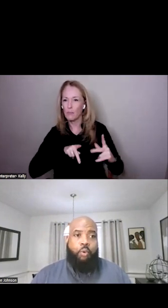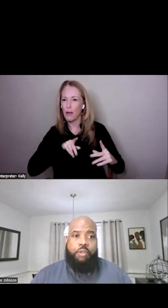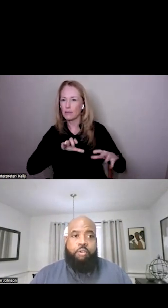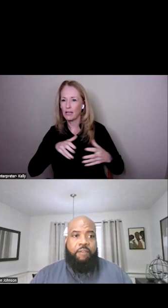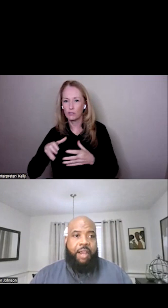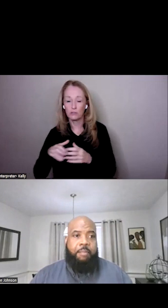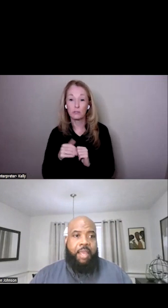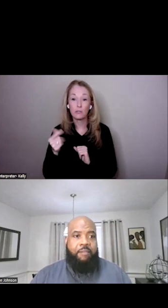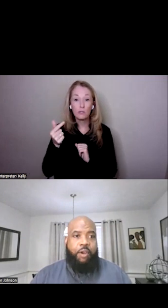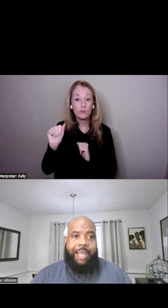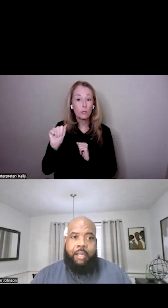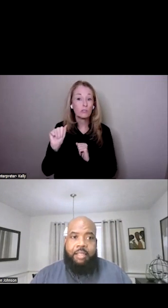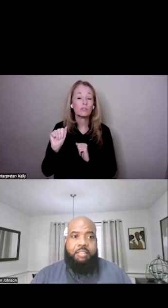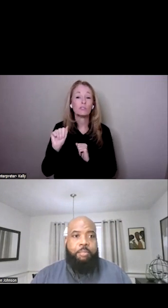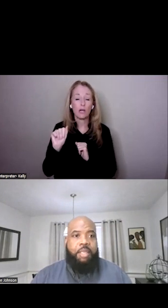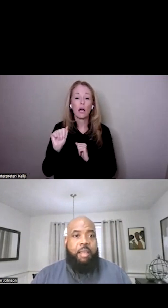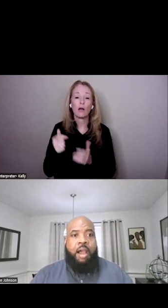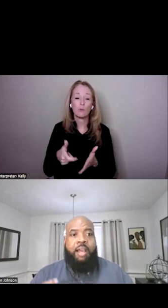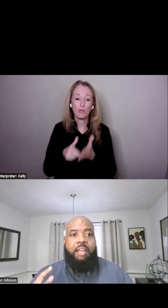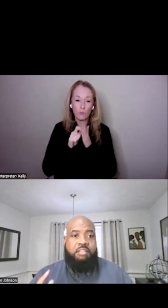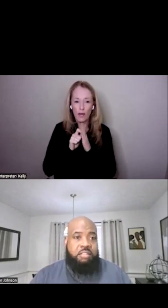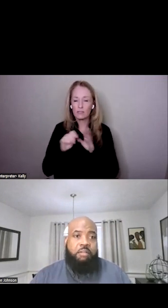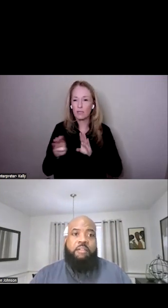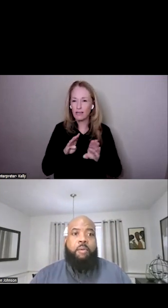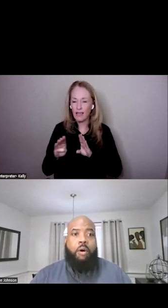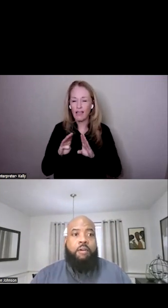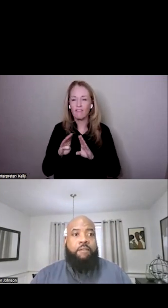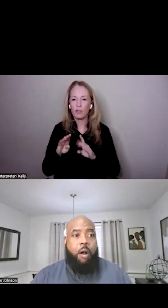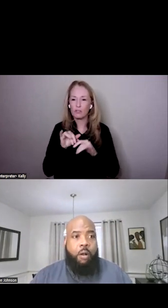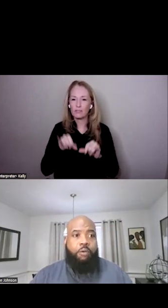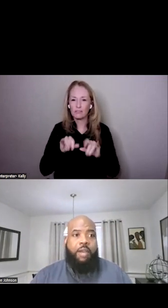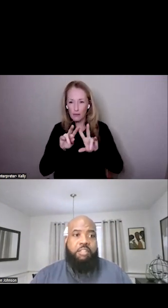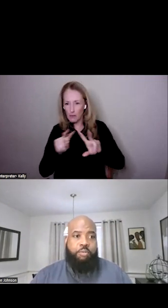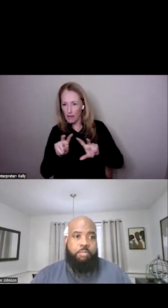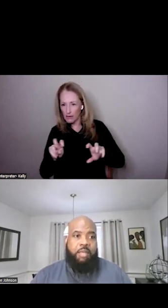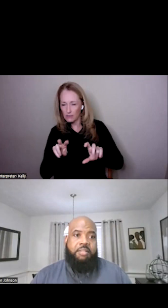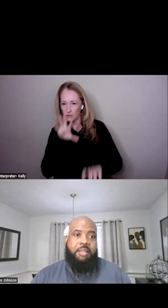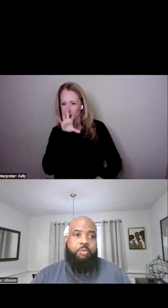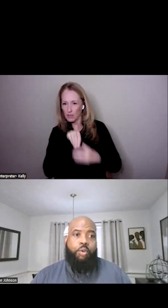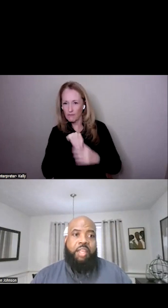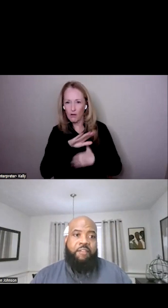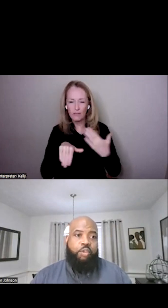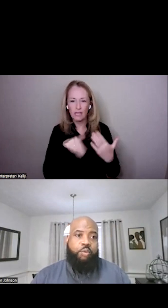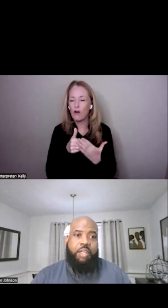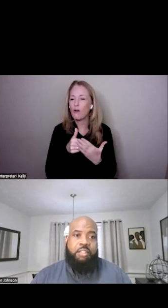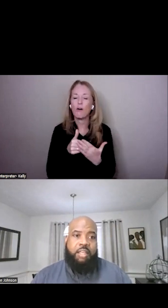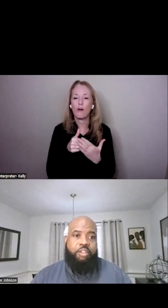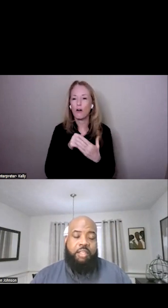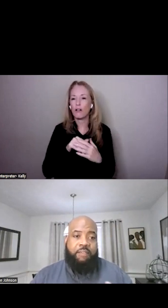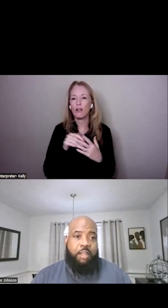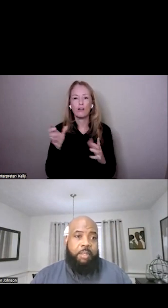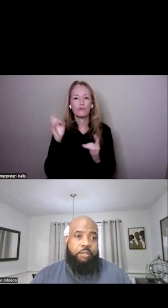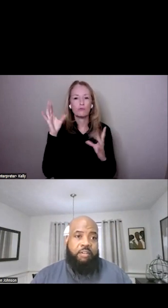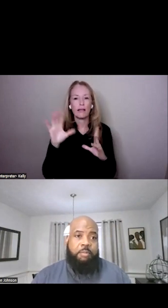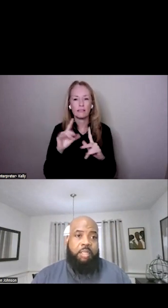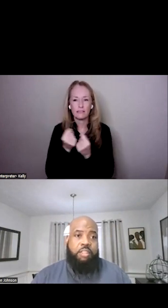requires board certified behavior analysts to be a consultative part of all crisis response teams with individuals with intellectual